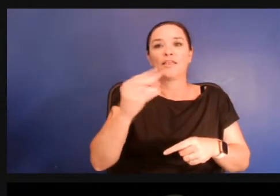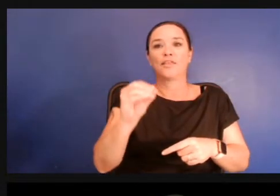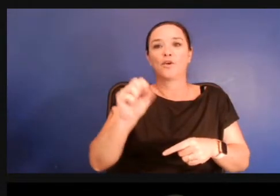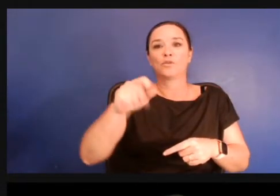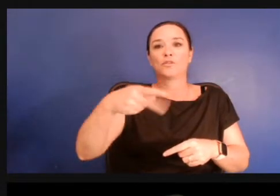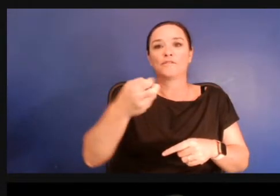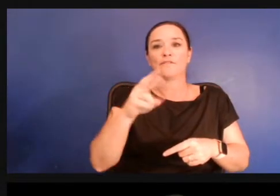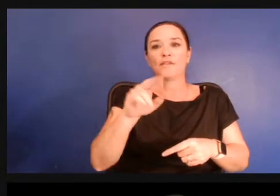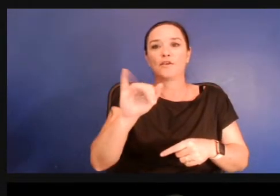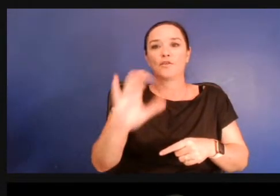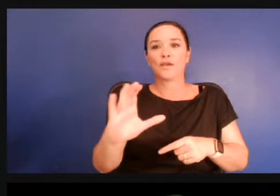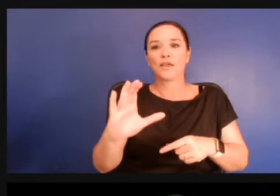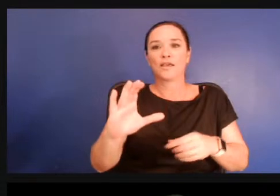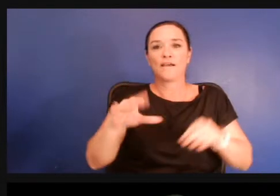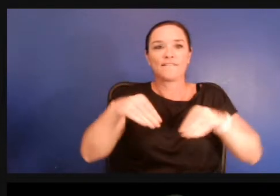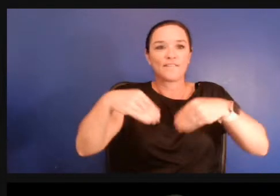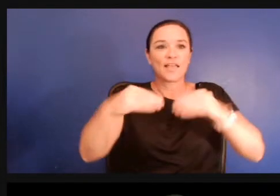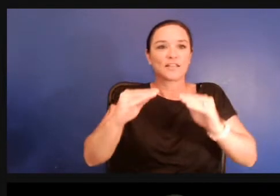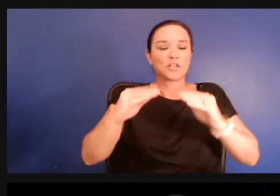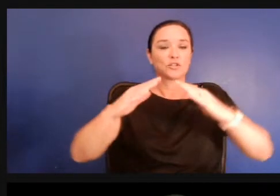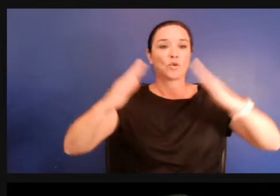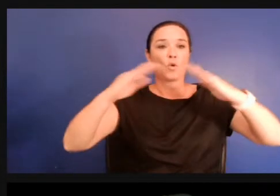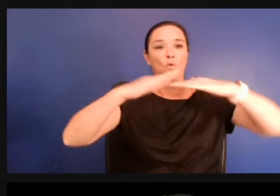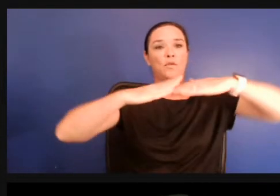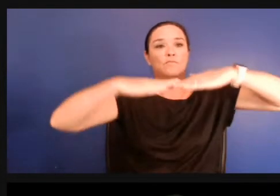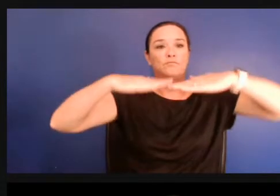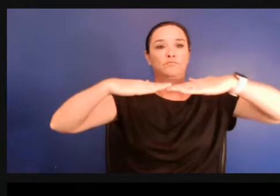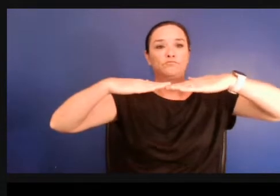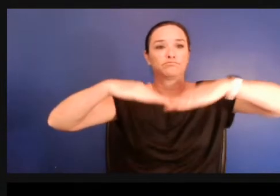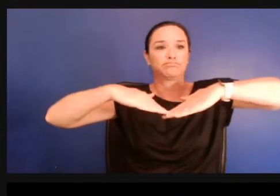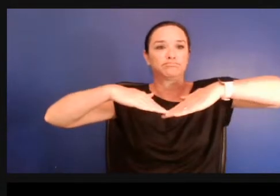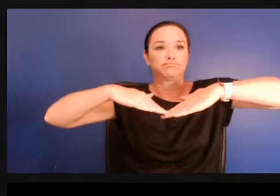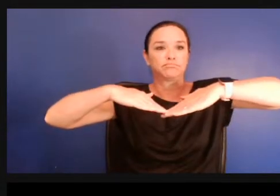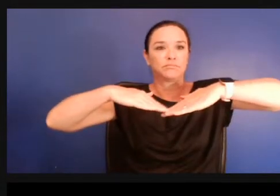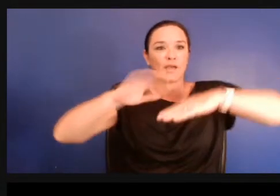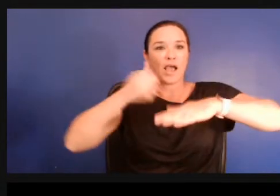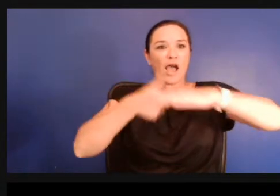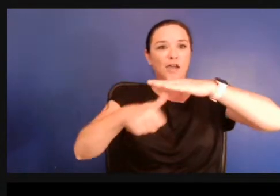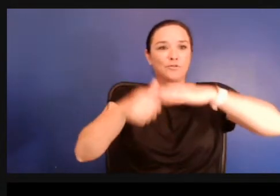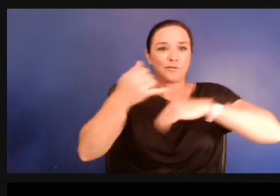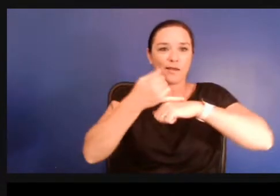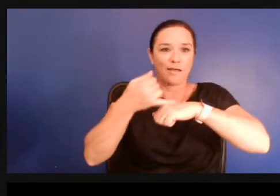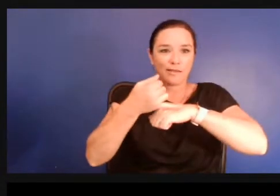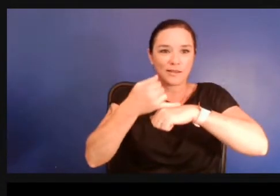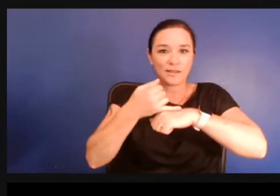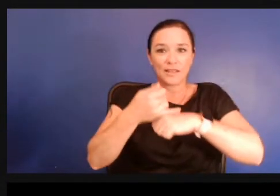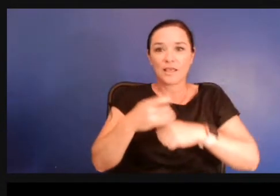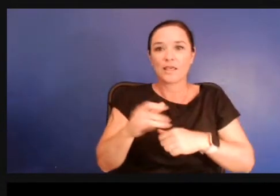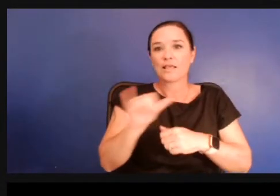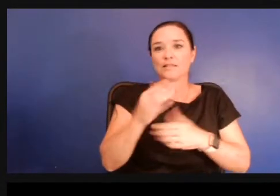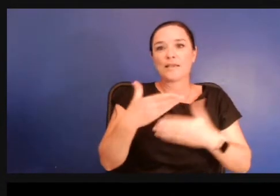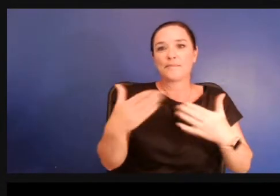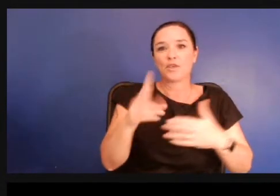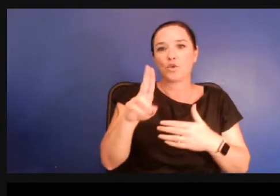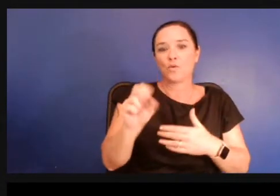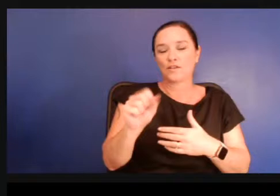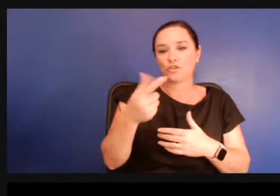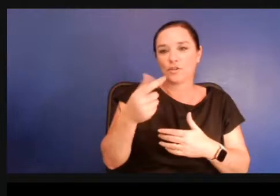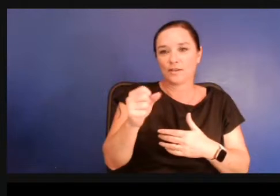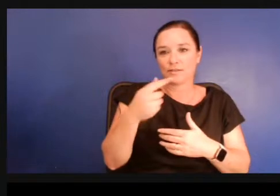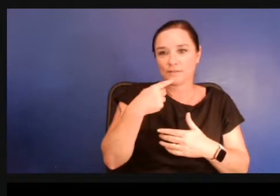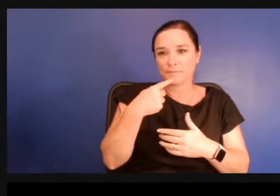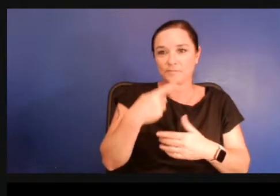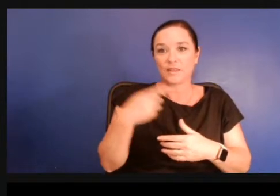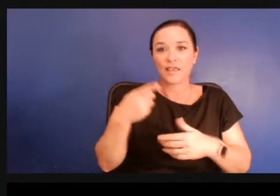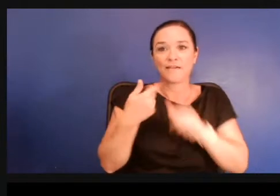Islands. So that's the same thing as HVO reported. And they note that this event follows the